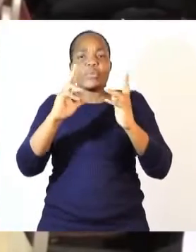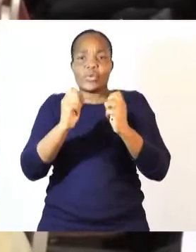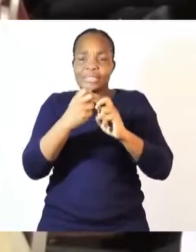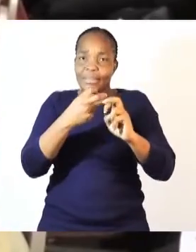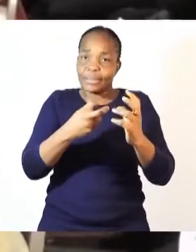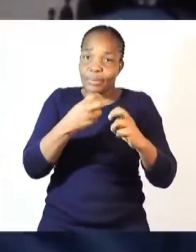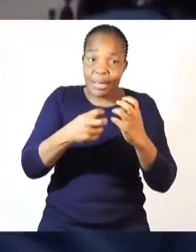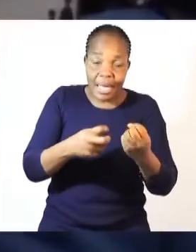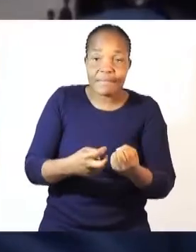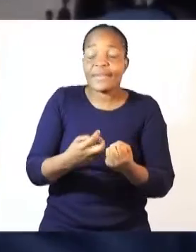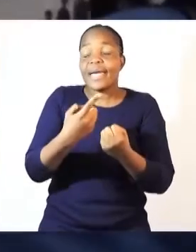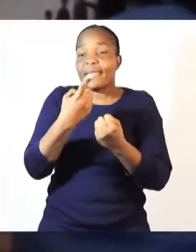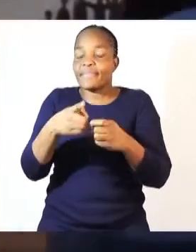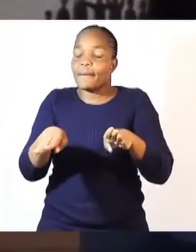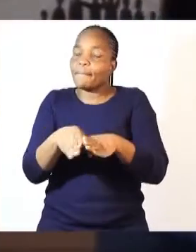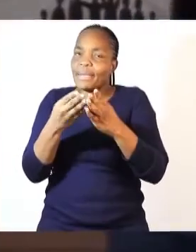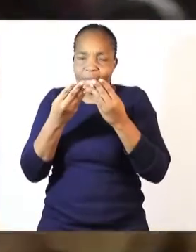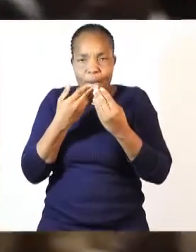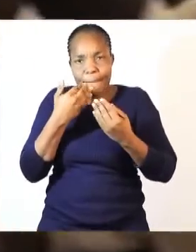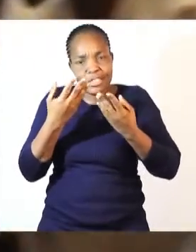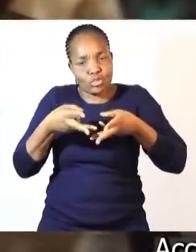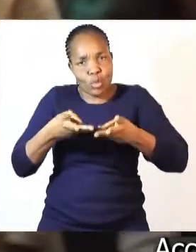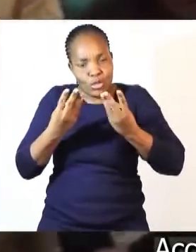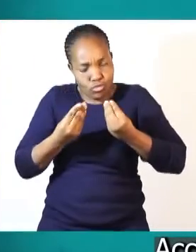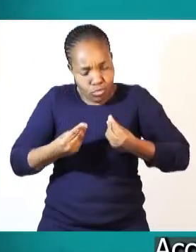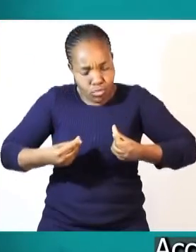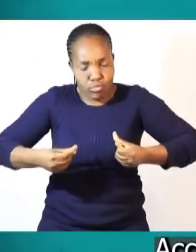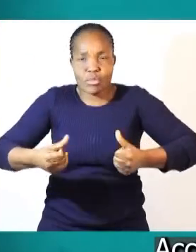thereafter allowing for amicable solutions to be identified.